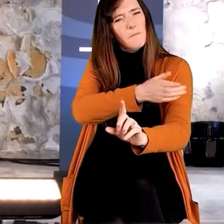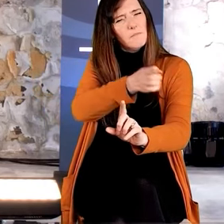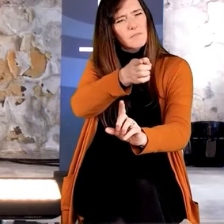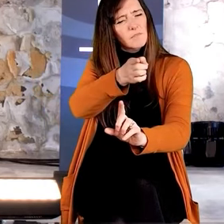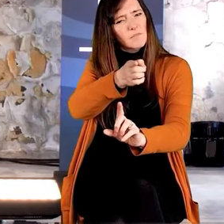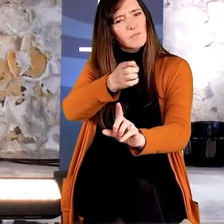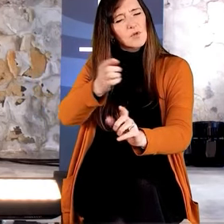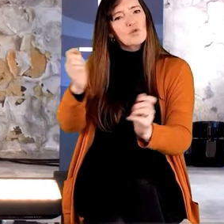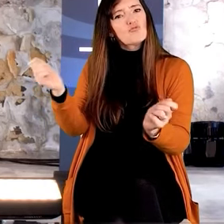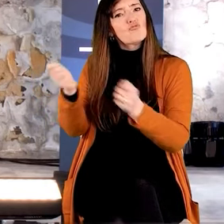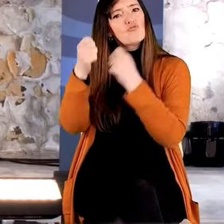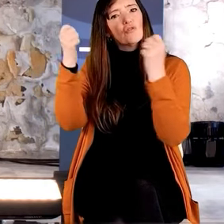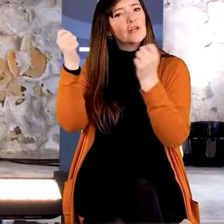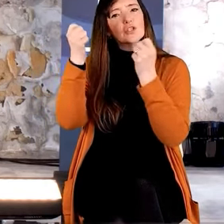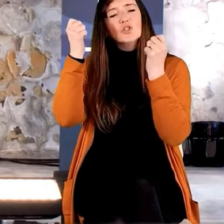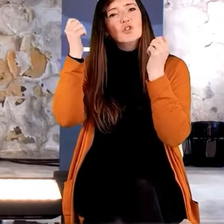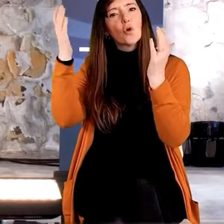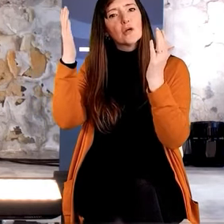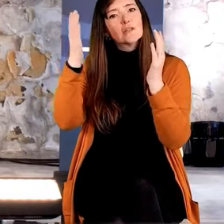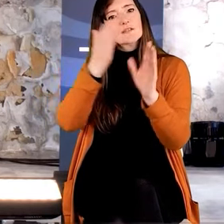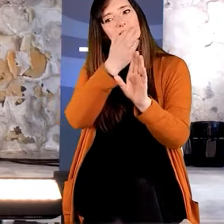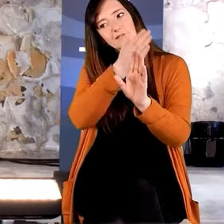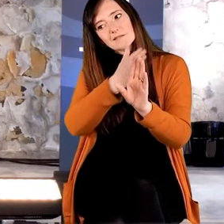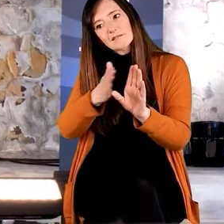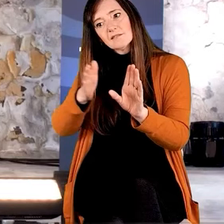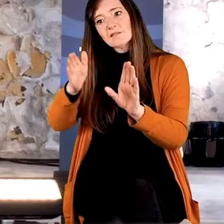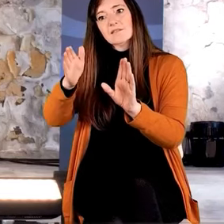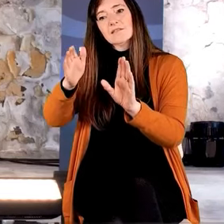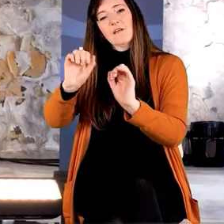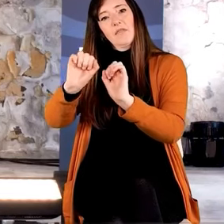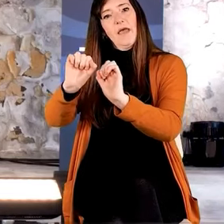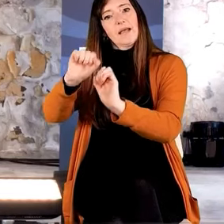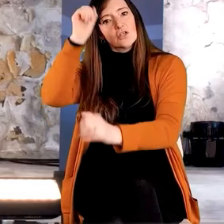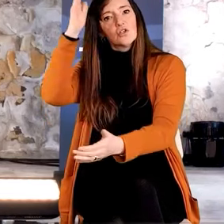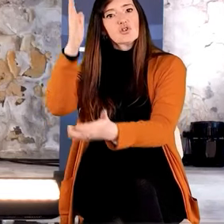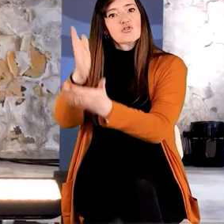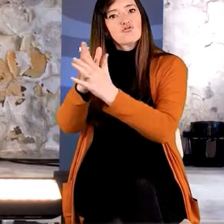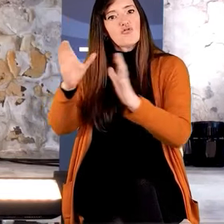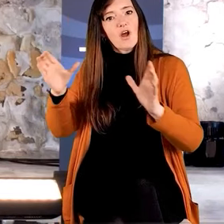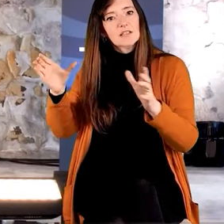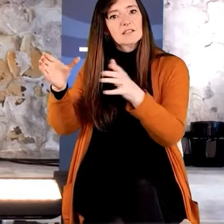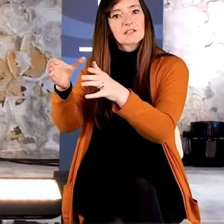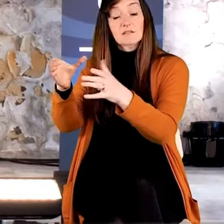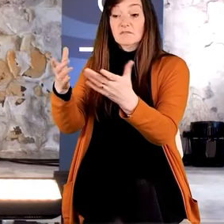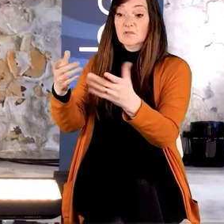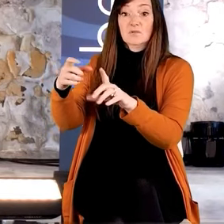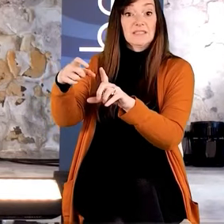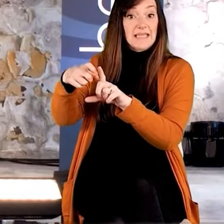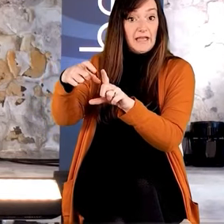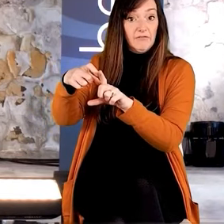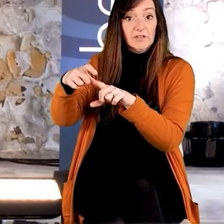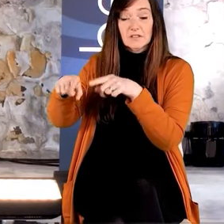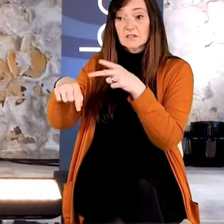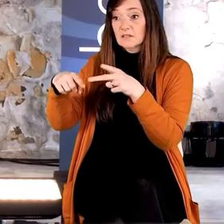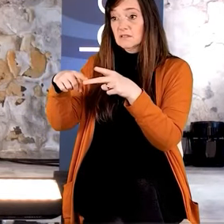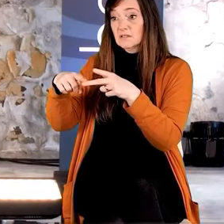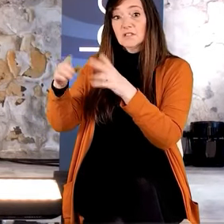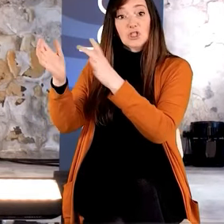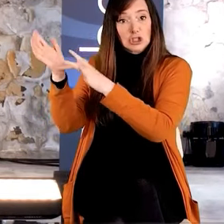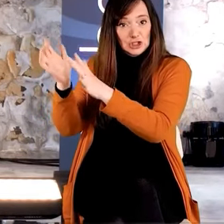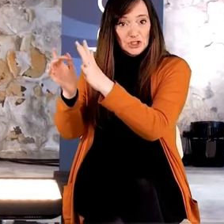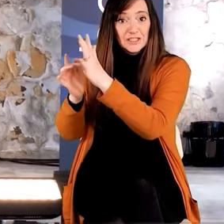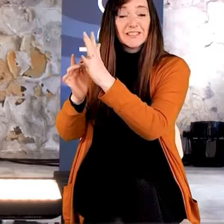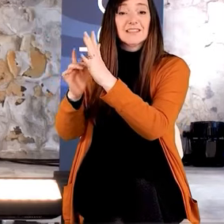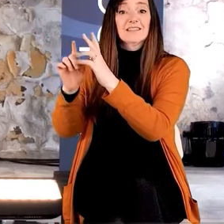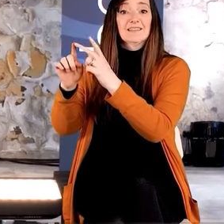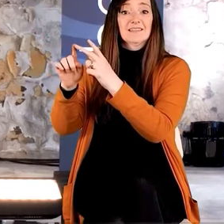swings. When you are rejoicing in the side of those who trust in David the